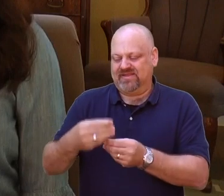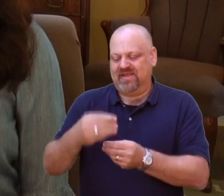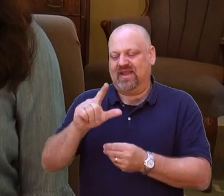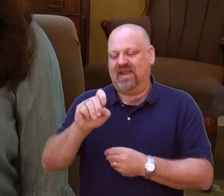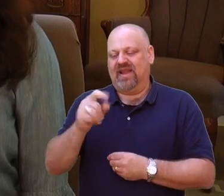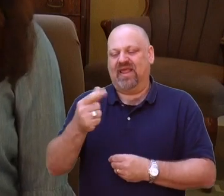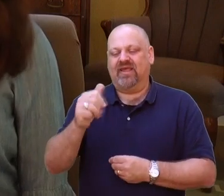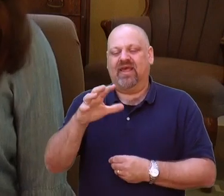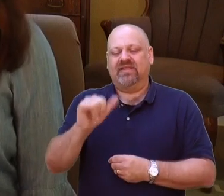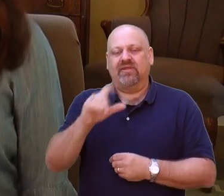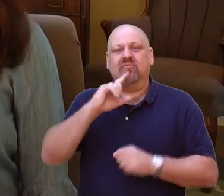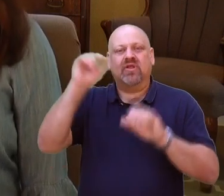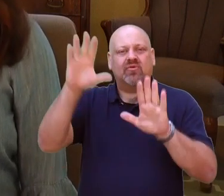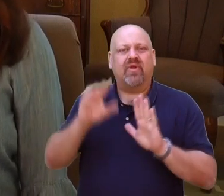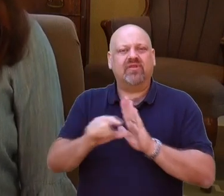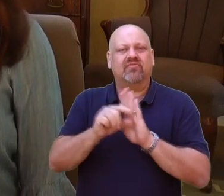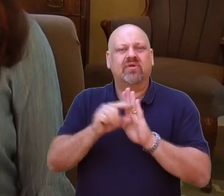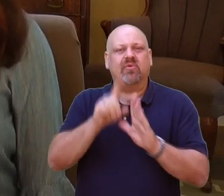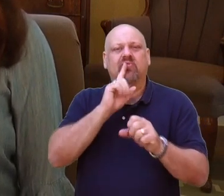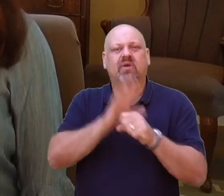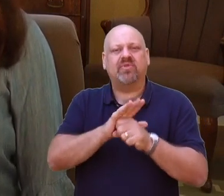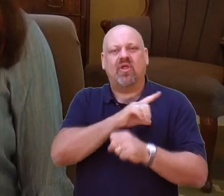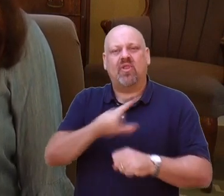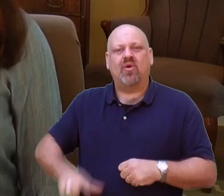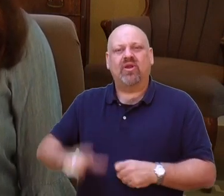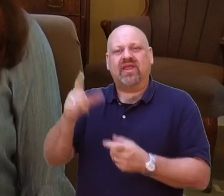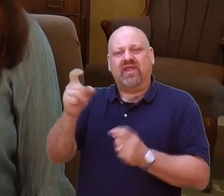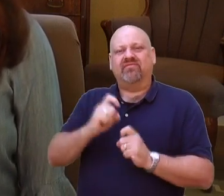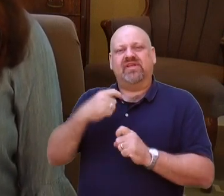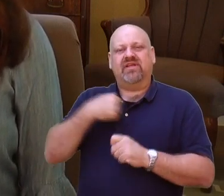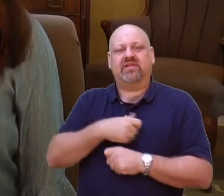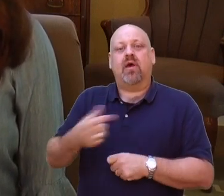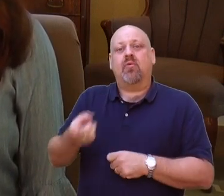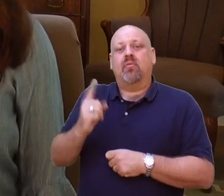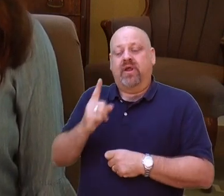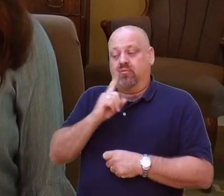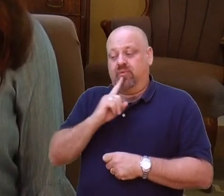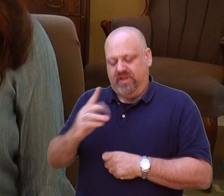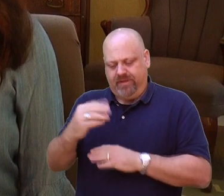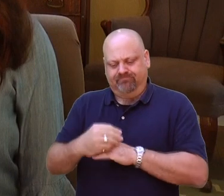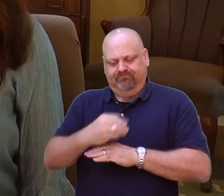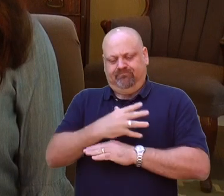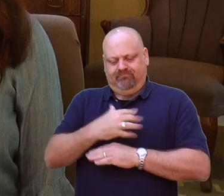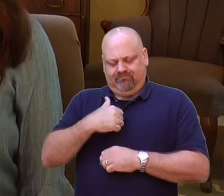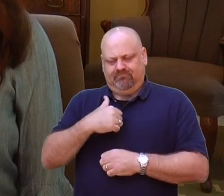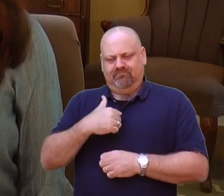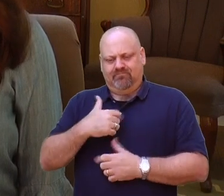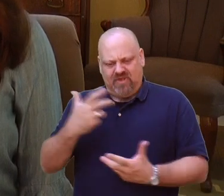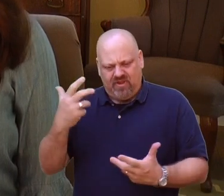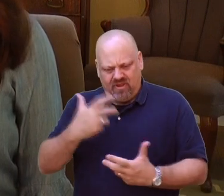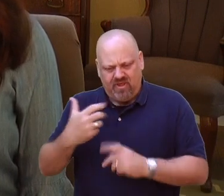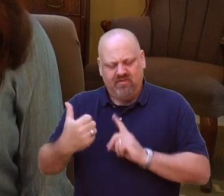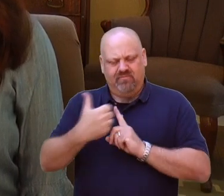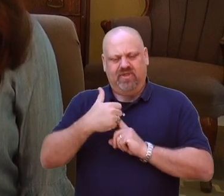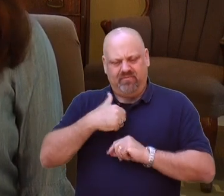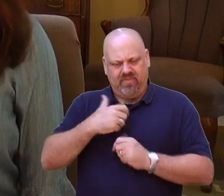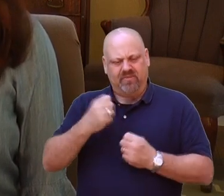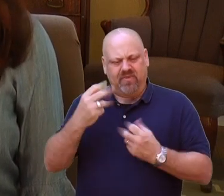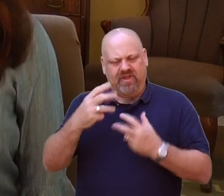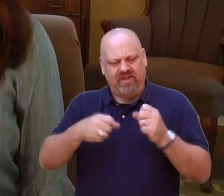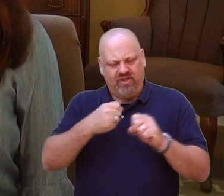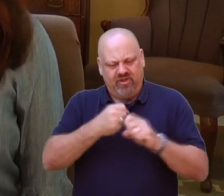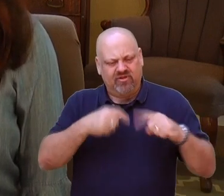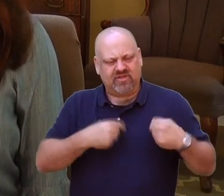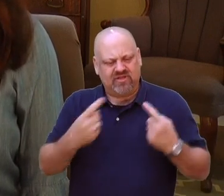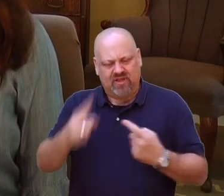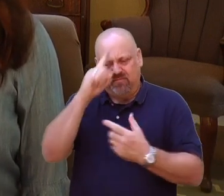school seniors. Yeah. You know, speaking of legacy, there are some great scriptures and promises that the Lord gives us. And one